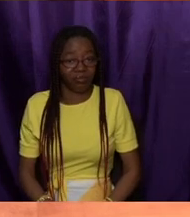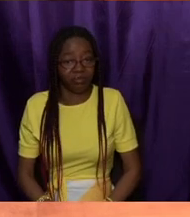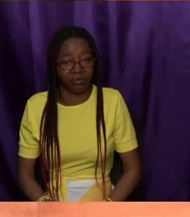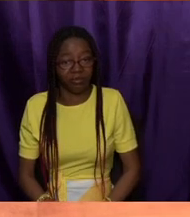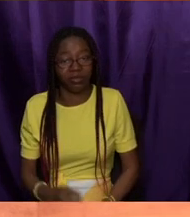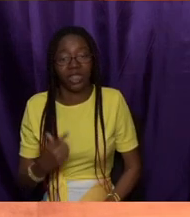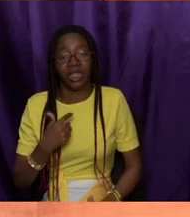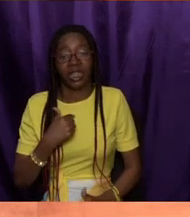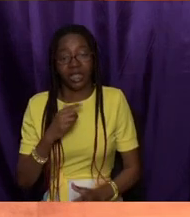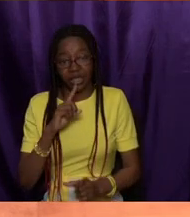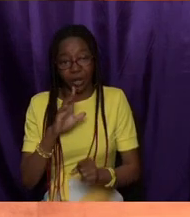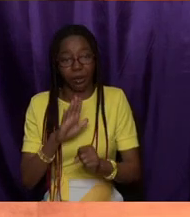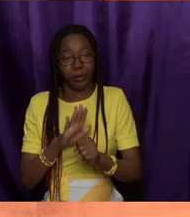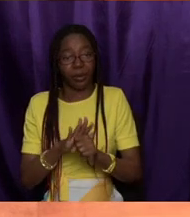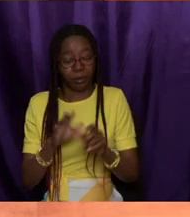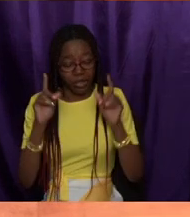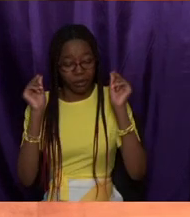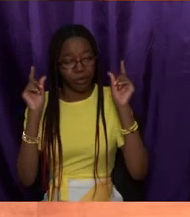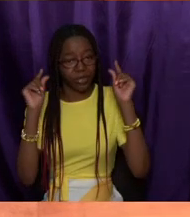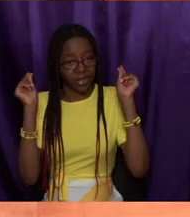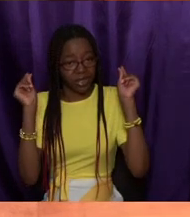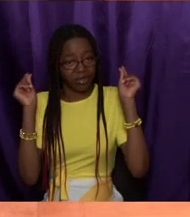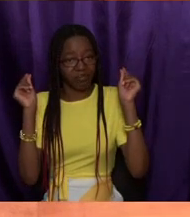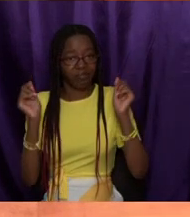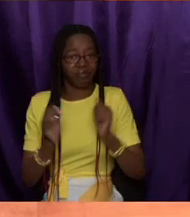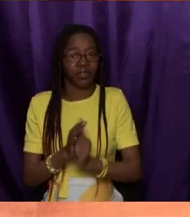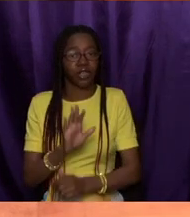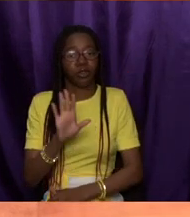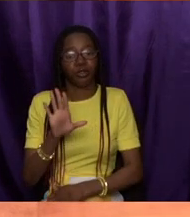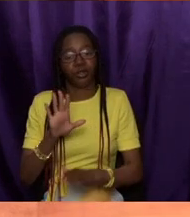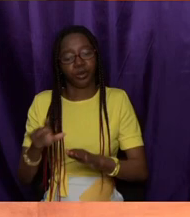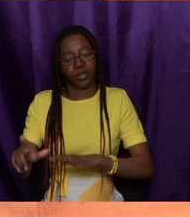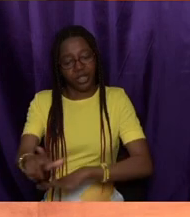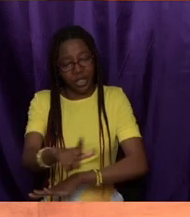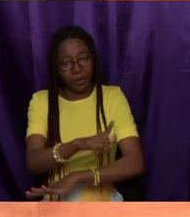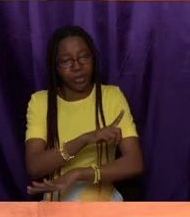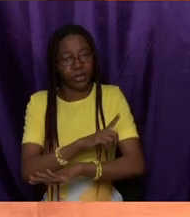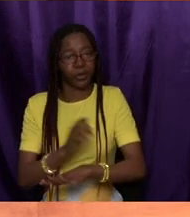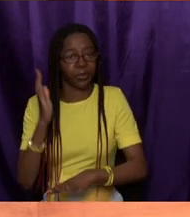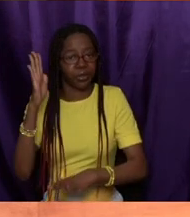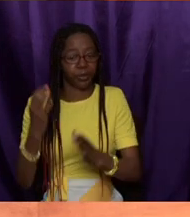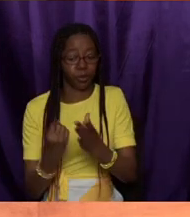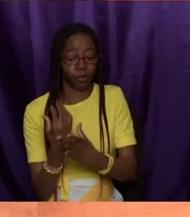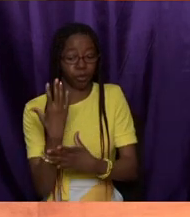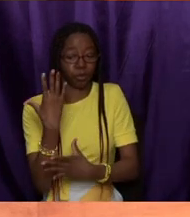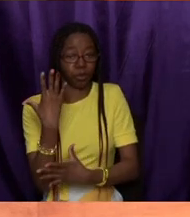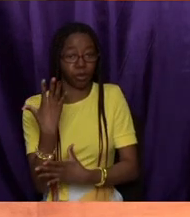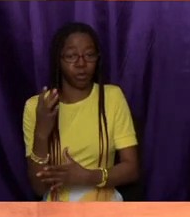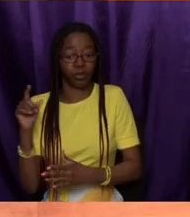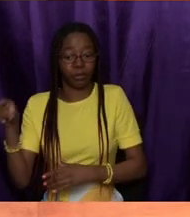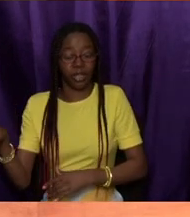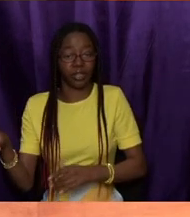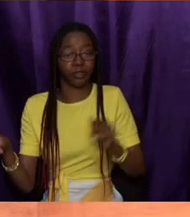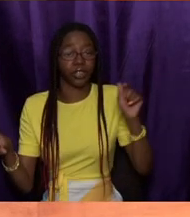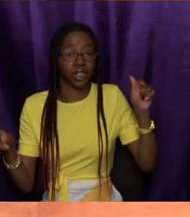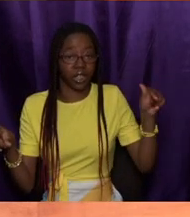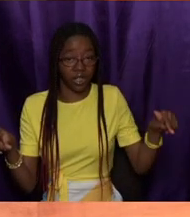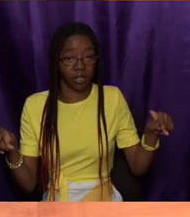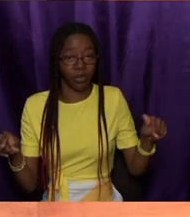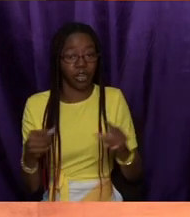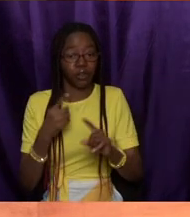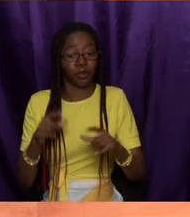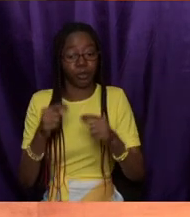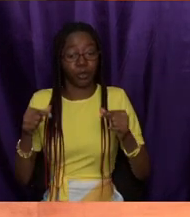as I promised Moses. Your territory will extend from the desert to Lebanon and from the